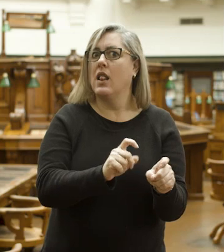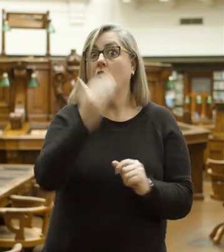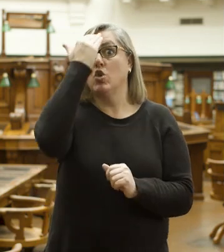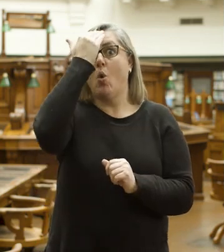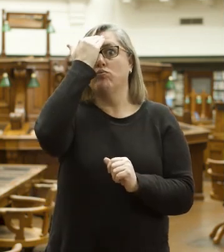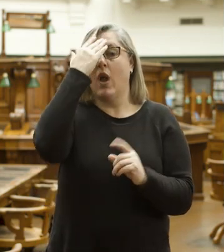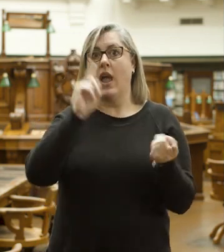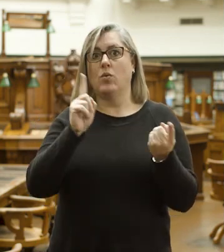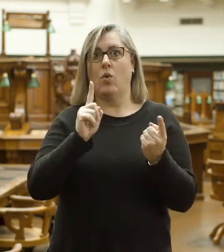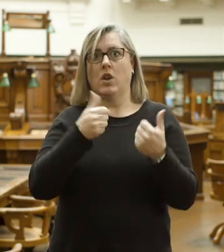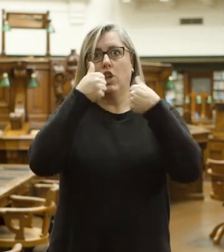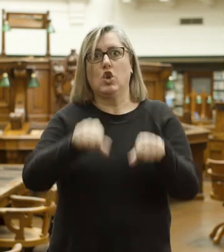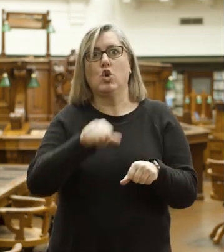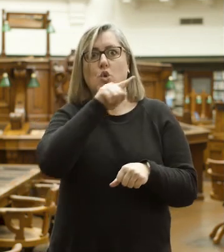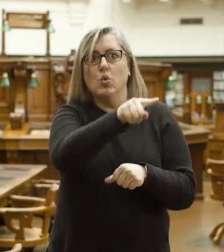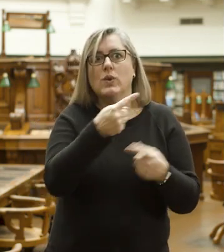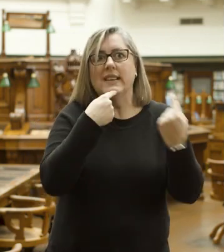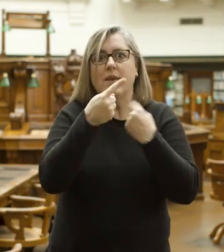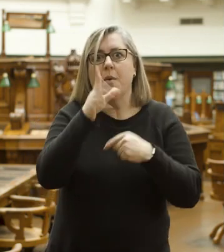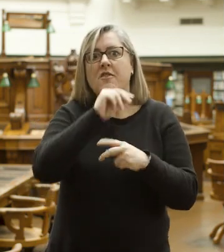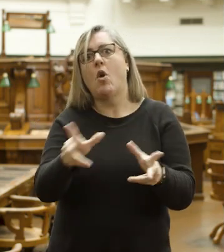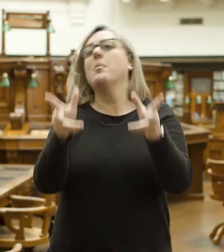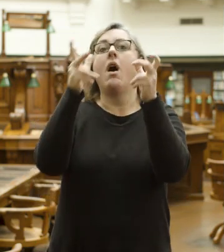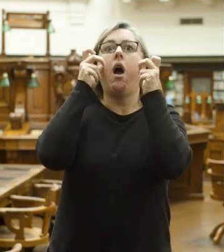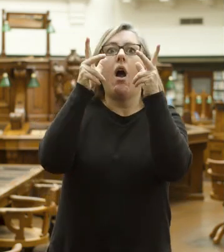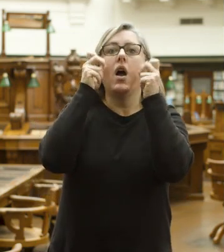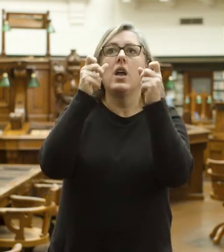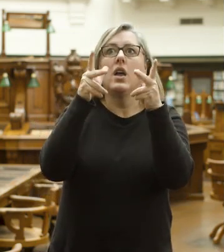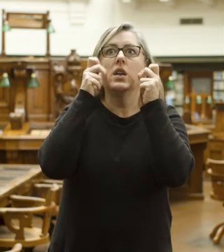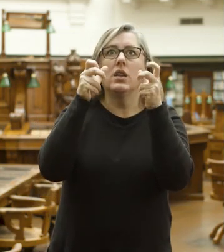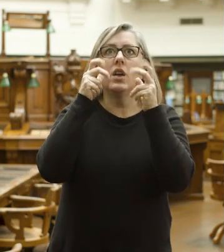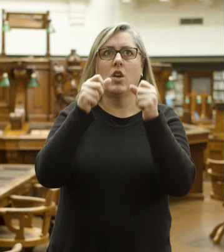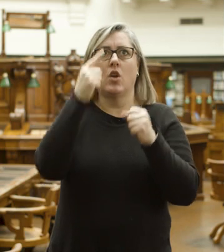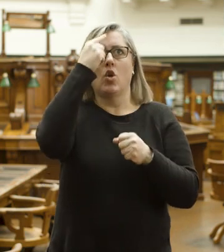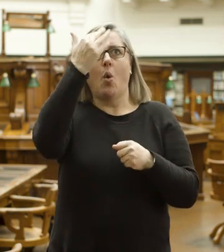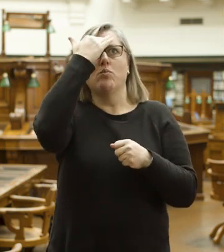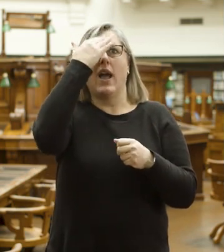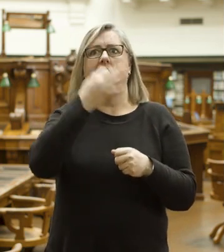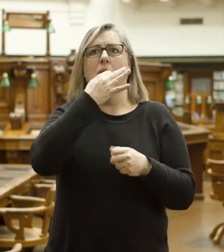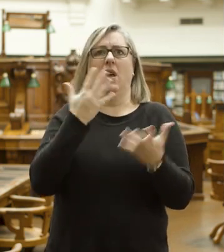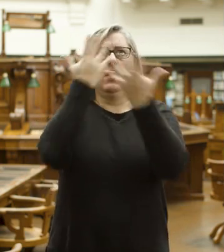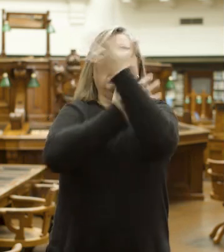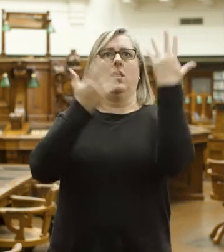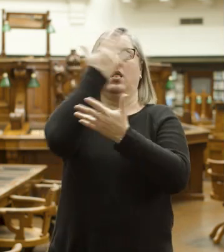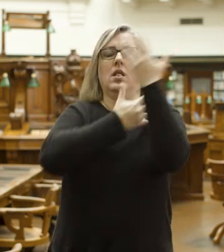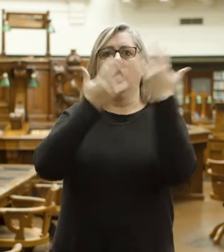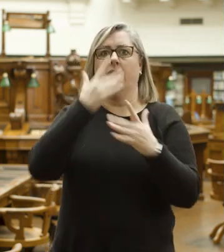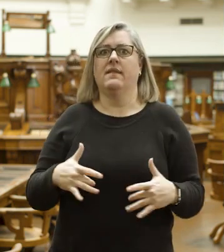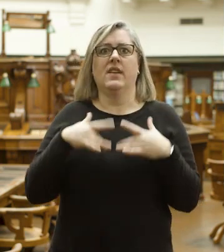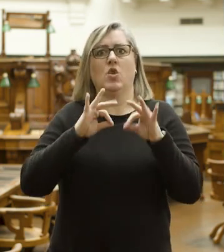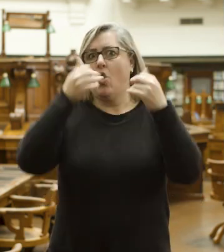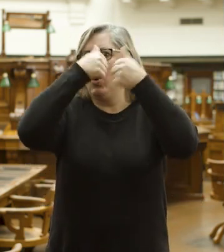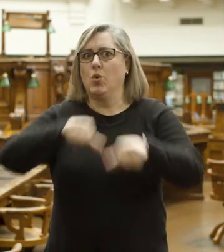uses information from your eyes to tell you where it is in space, your brain starts to get a little bit dizzy, becomes a bit